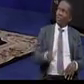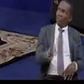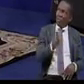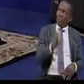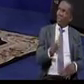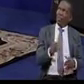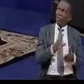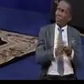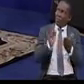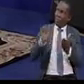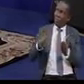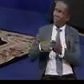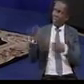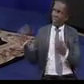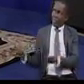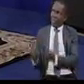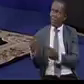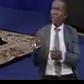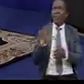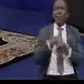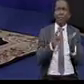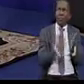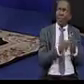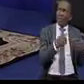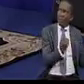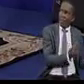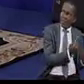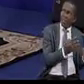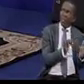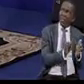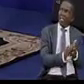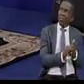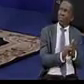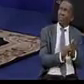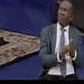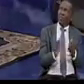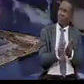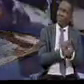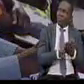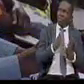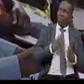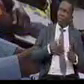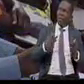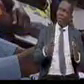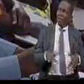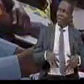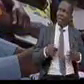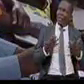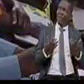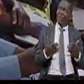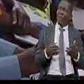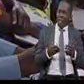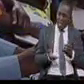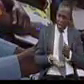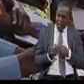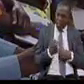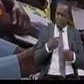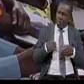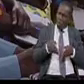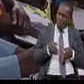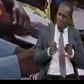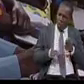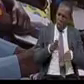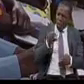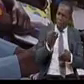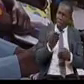Remove this, and let me walk by faith all through my days in Jesus' name. Yeah. And every one of